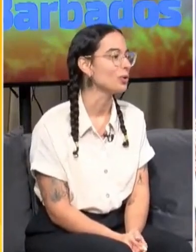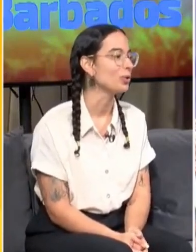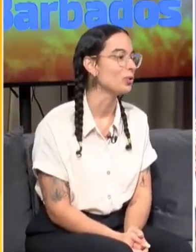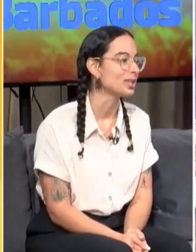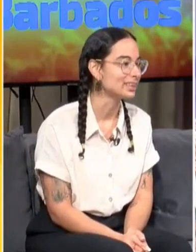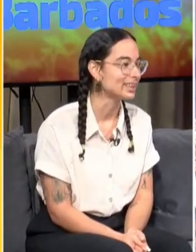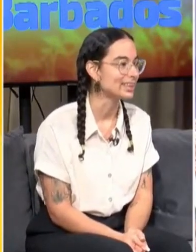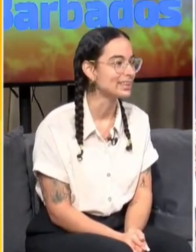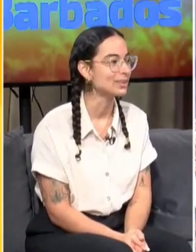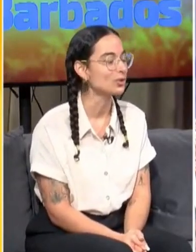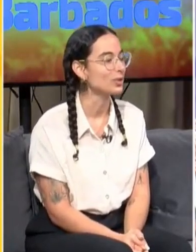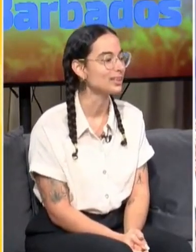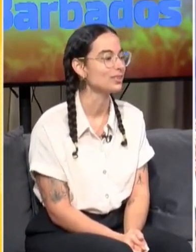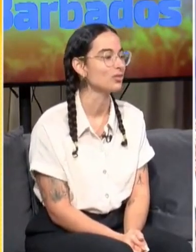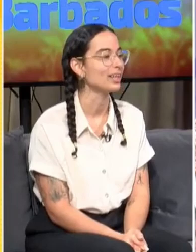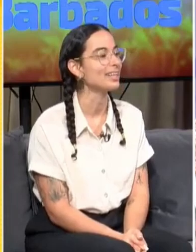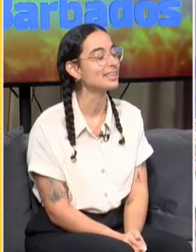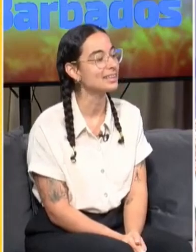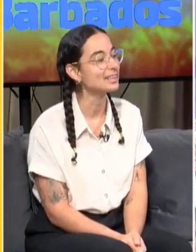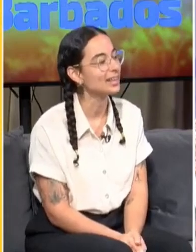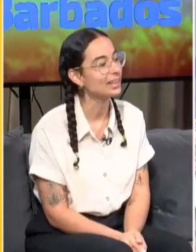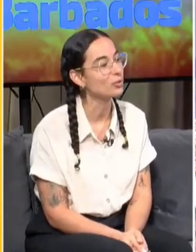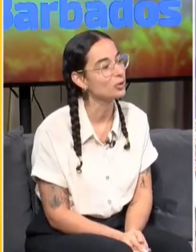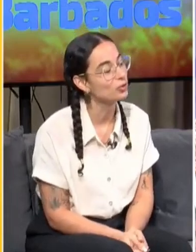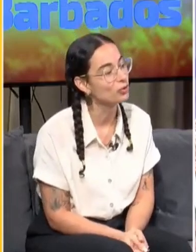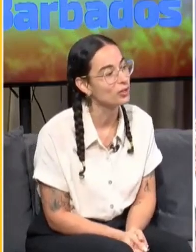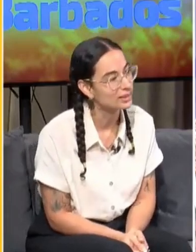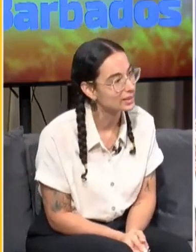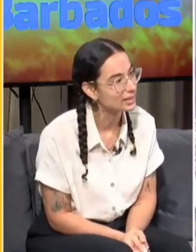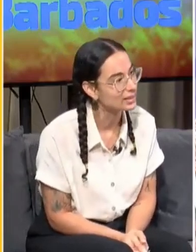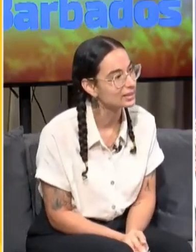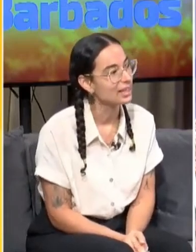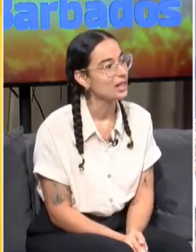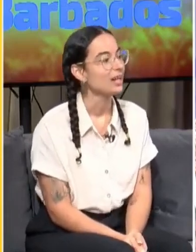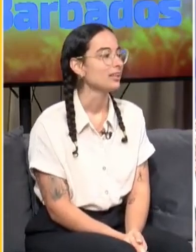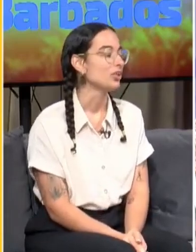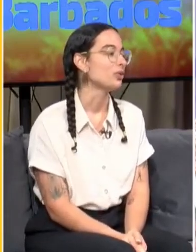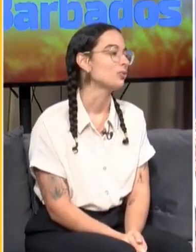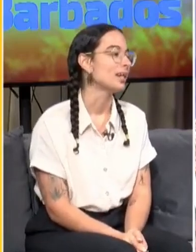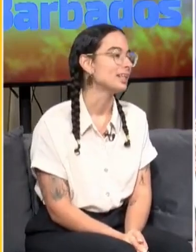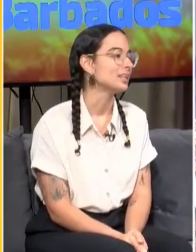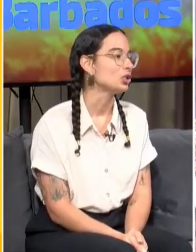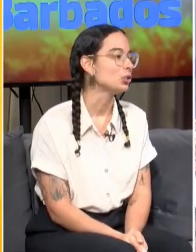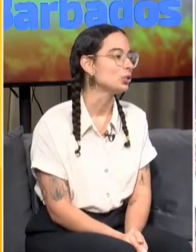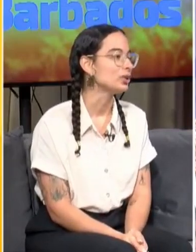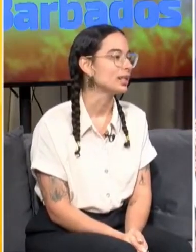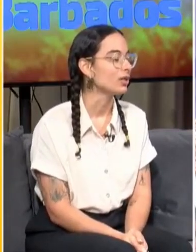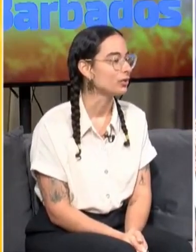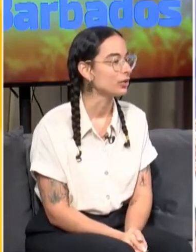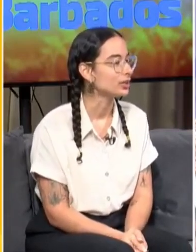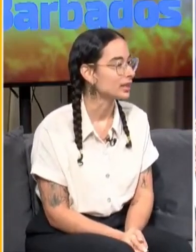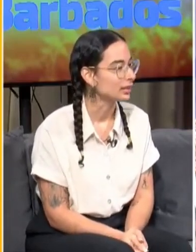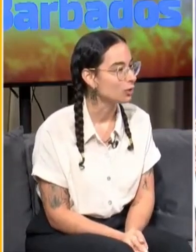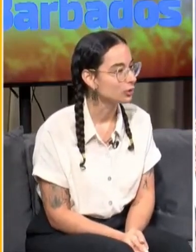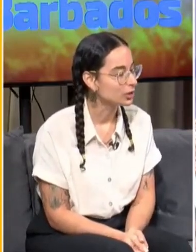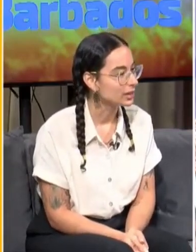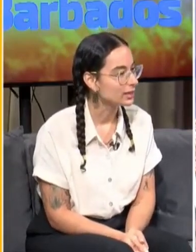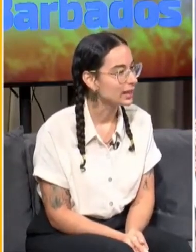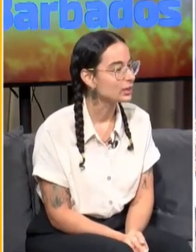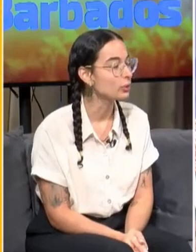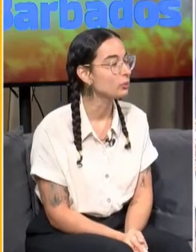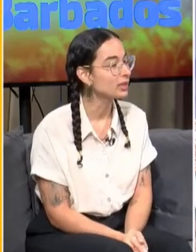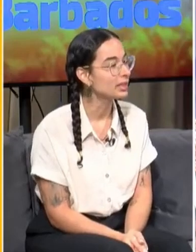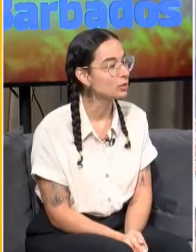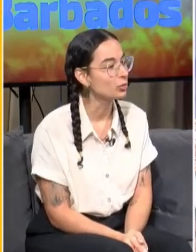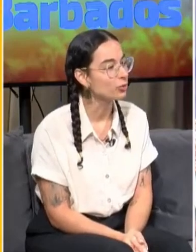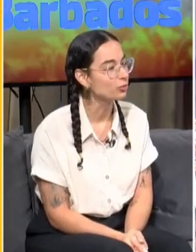when we go to Oystons on Friday night, this is the sign that we use for Oystons, that isn't used in other sign languages. And